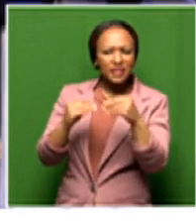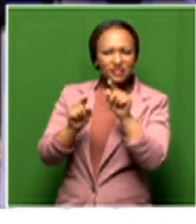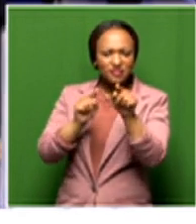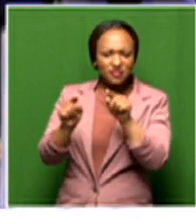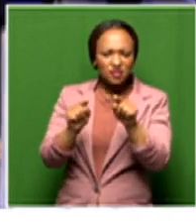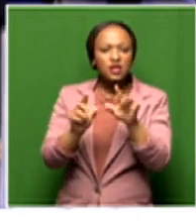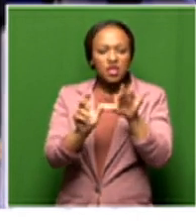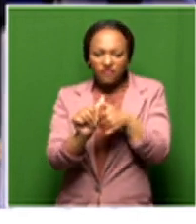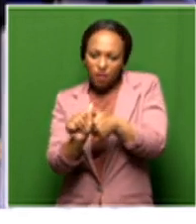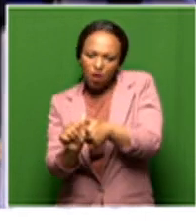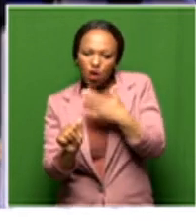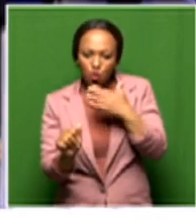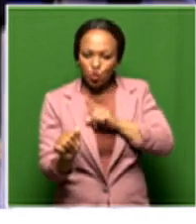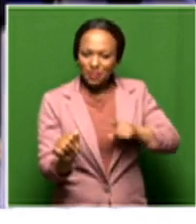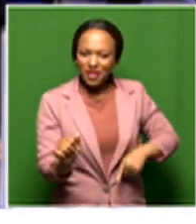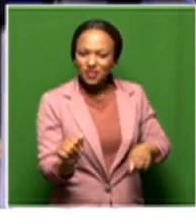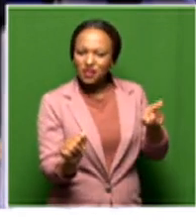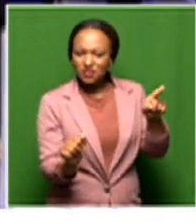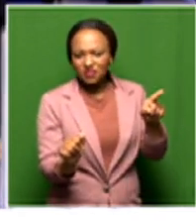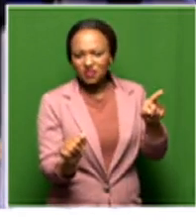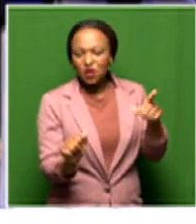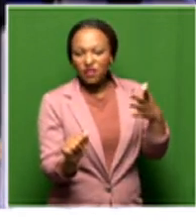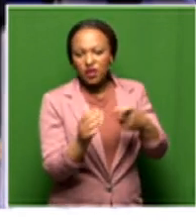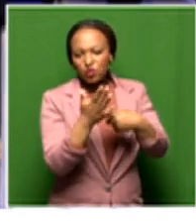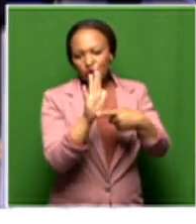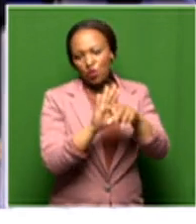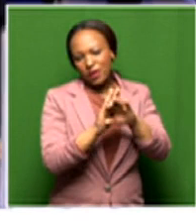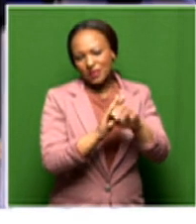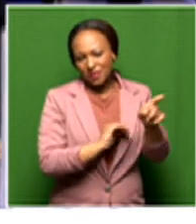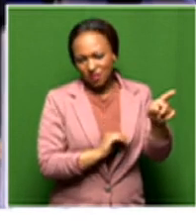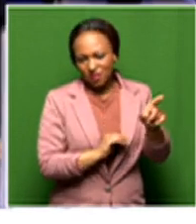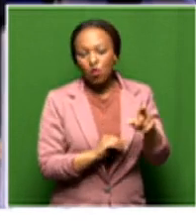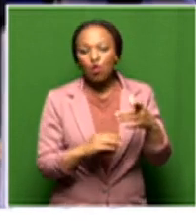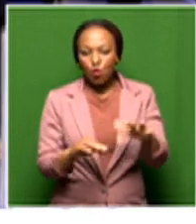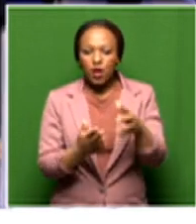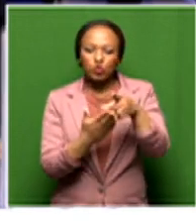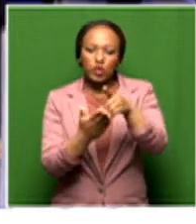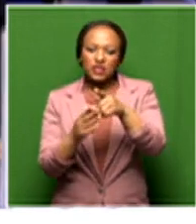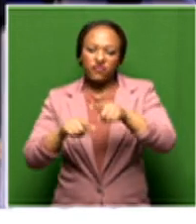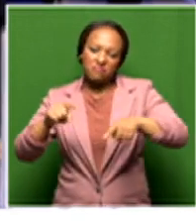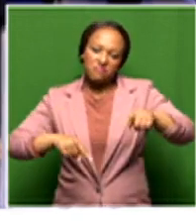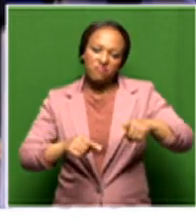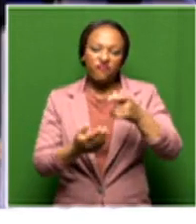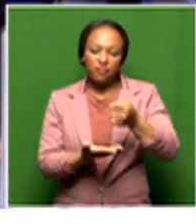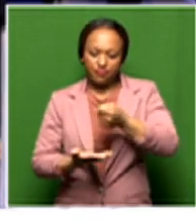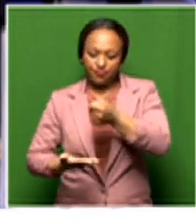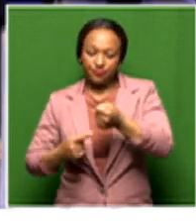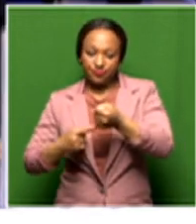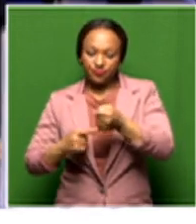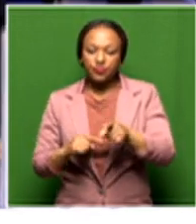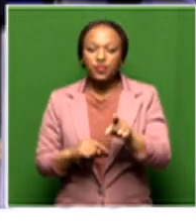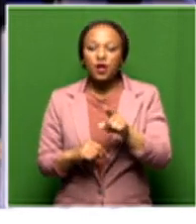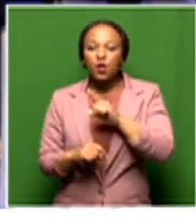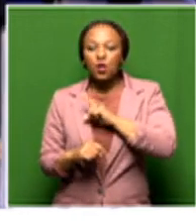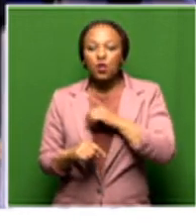also following suit. So that has been the streams of where donations have come from the fund. And really, we